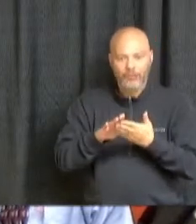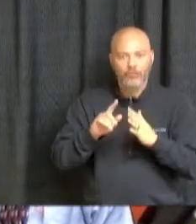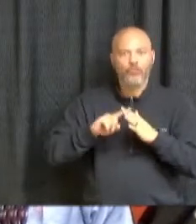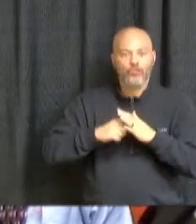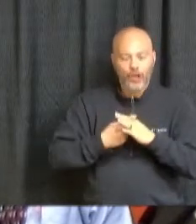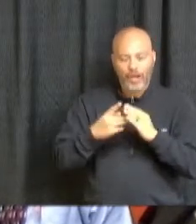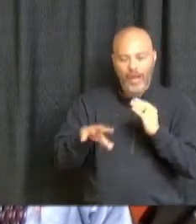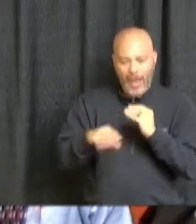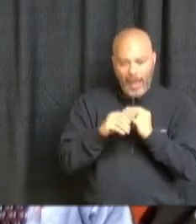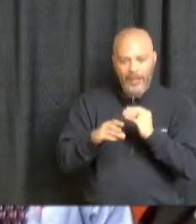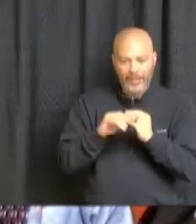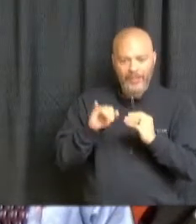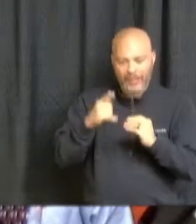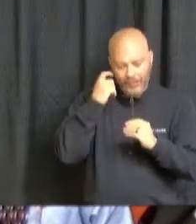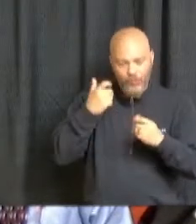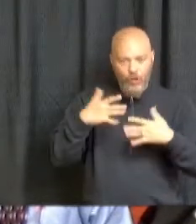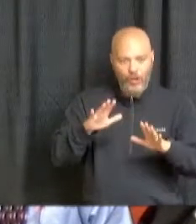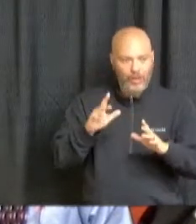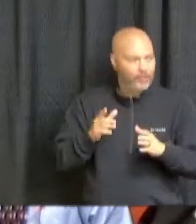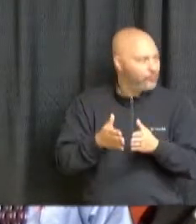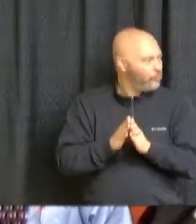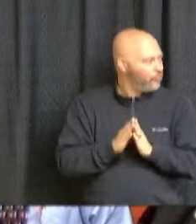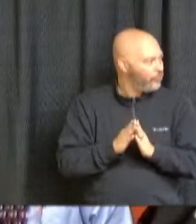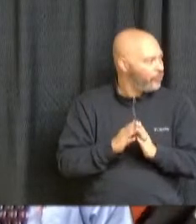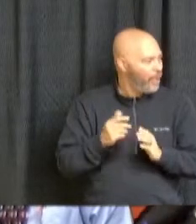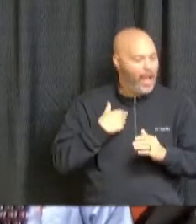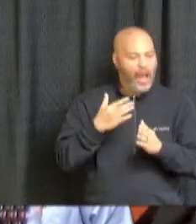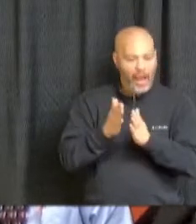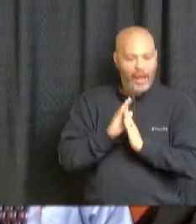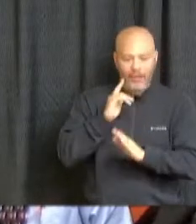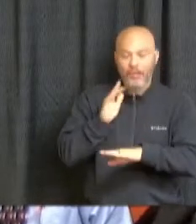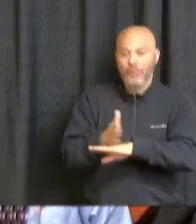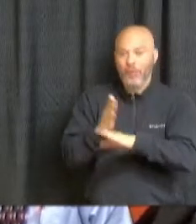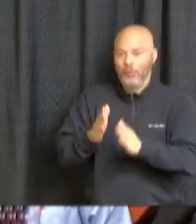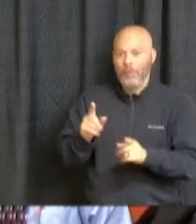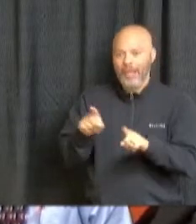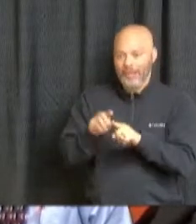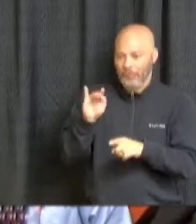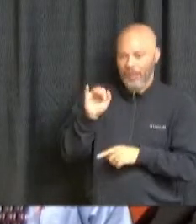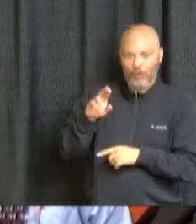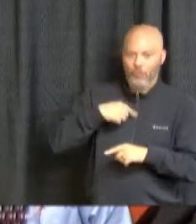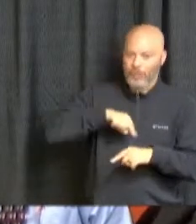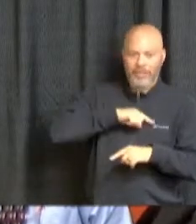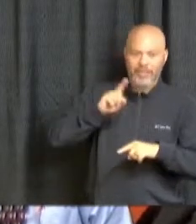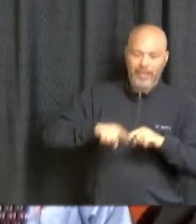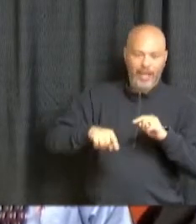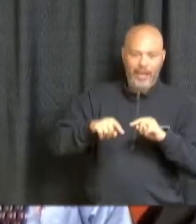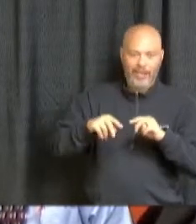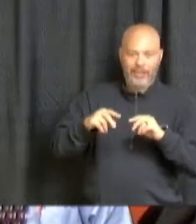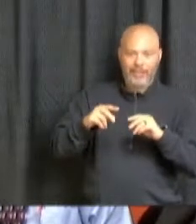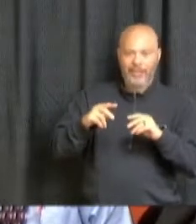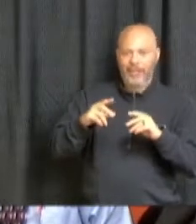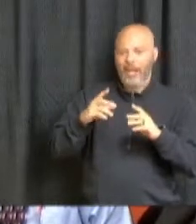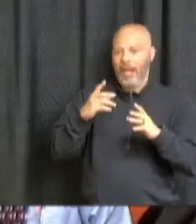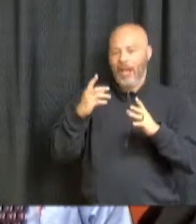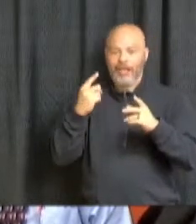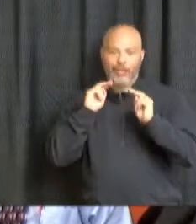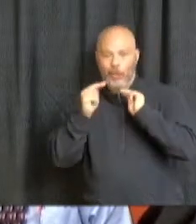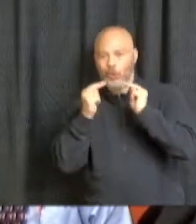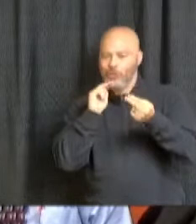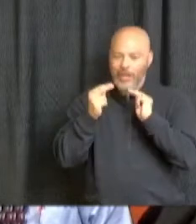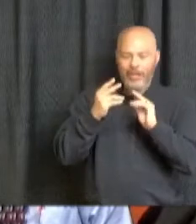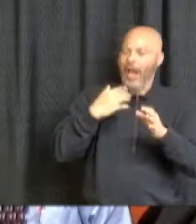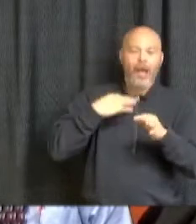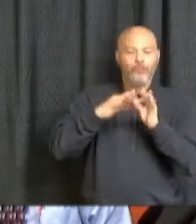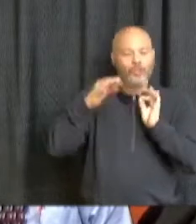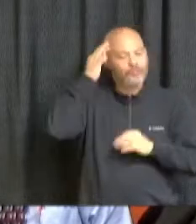start adding those since you already have to do it. I just got a nod from the developer, but as the mayor spoke, we can't Yes, have we can. contingencies. But I'm just putting the seeds